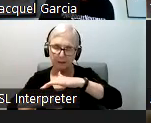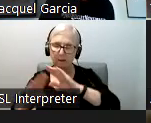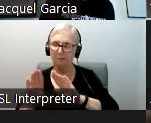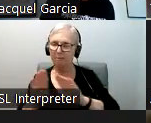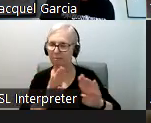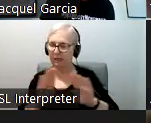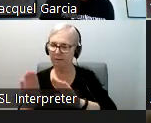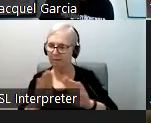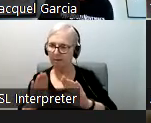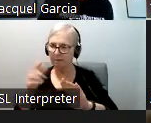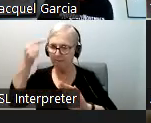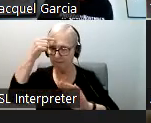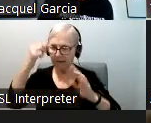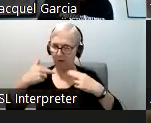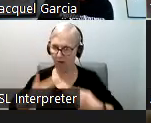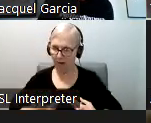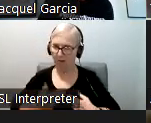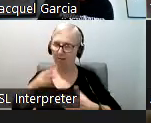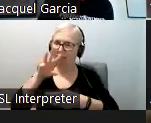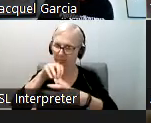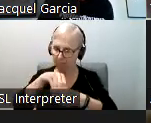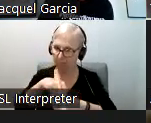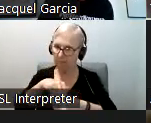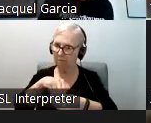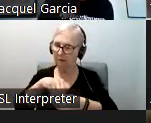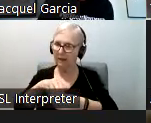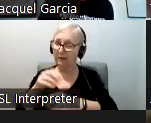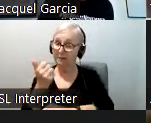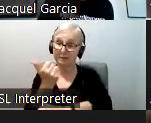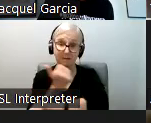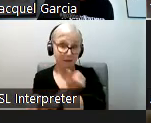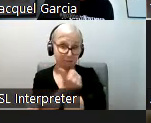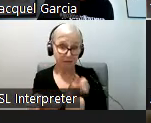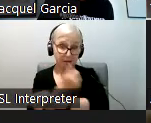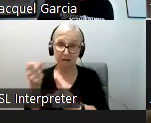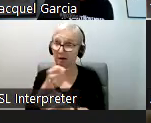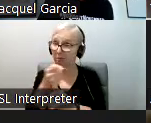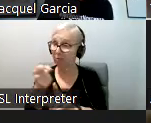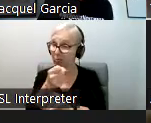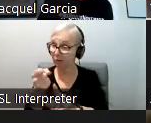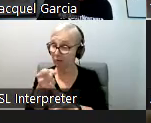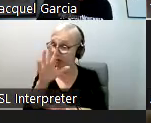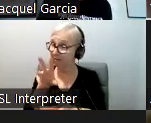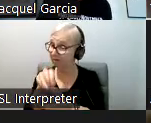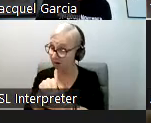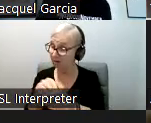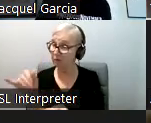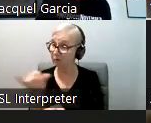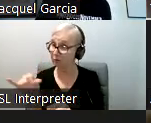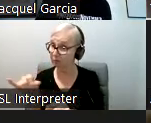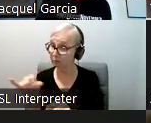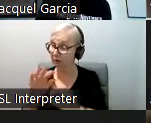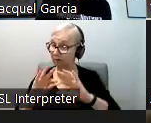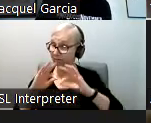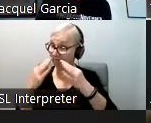behavioral mental health? And also, is substance use and abuse represented in